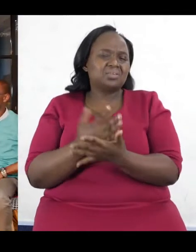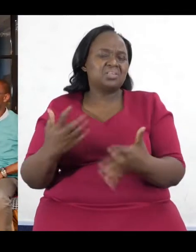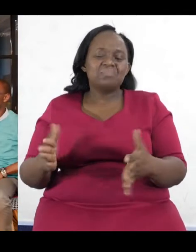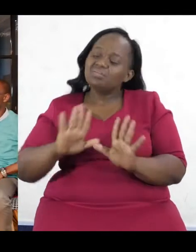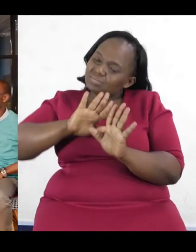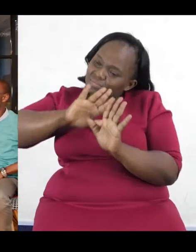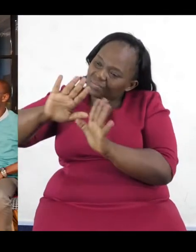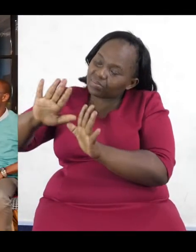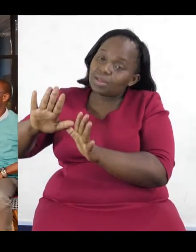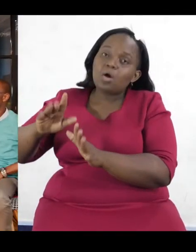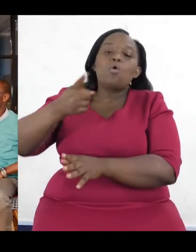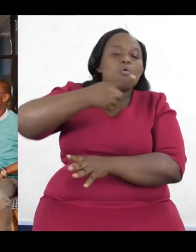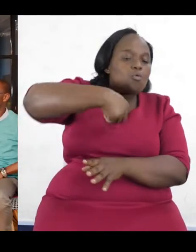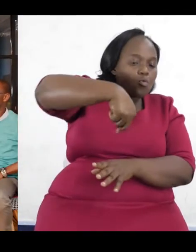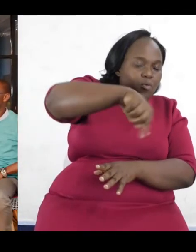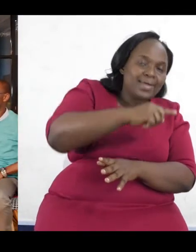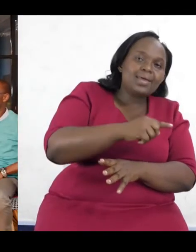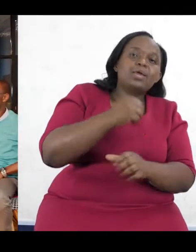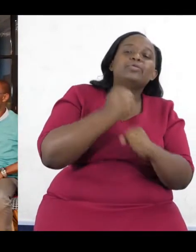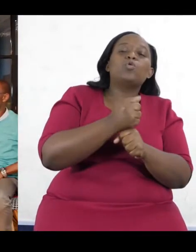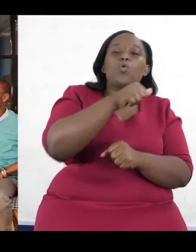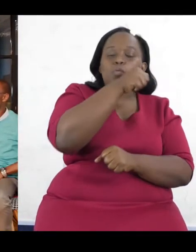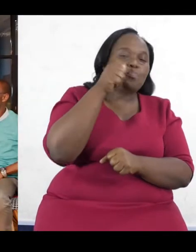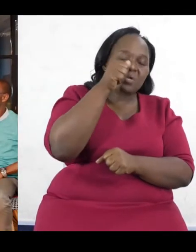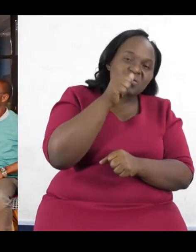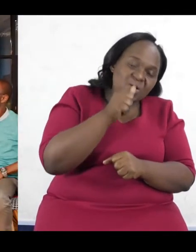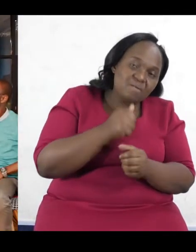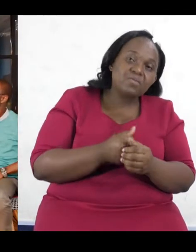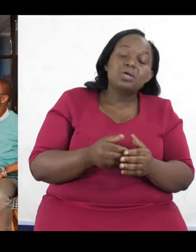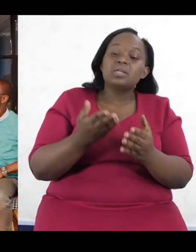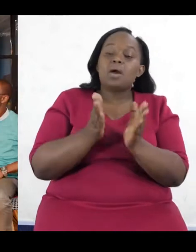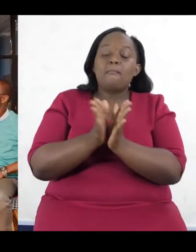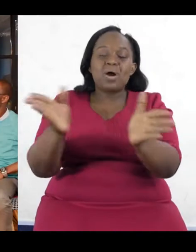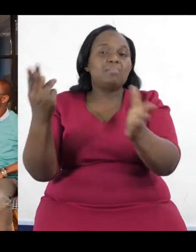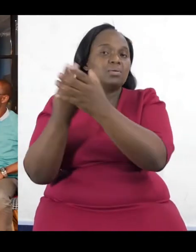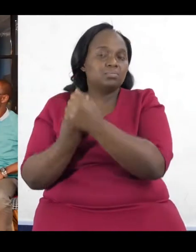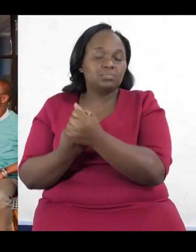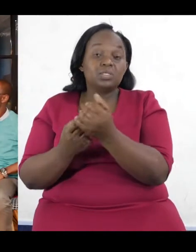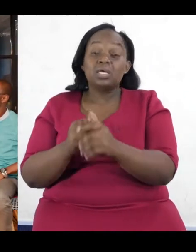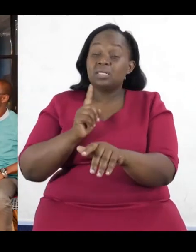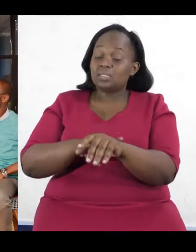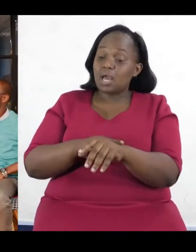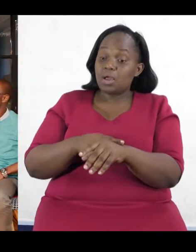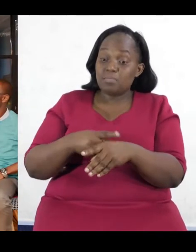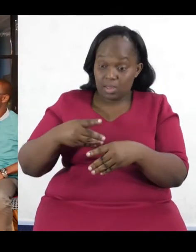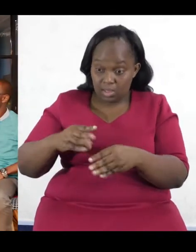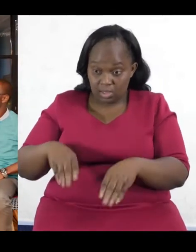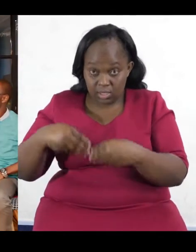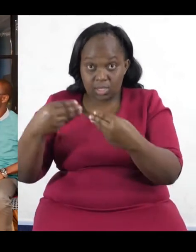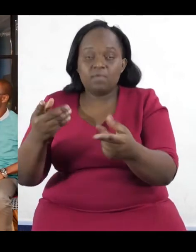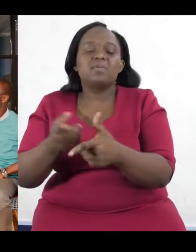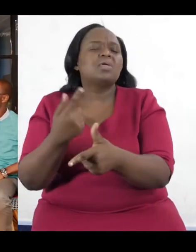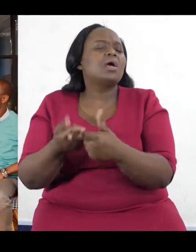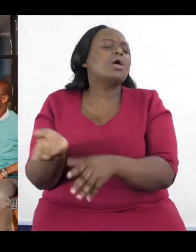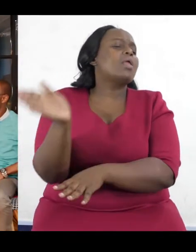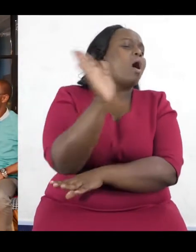off. Let's do the private-public partnership. Let's hand this project to the private sector. Once they deliver, let them add back